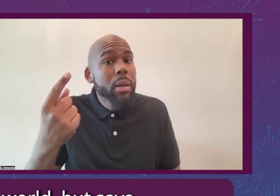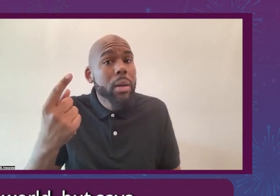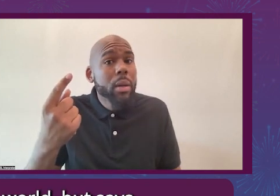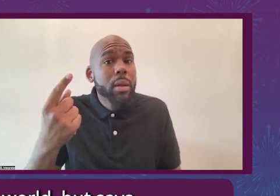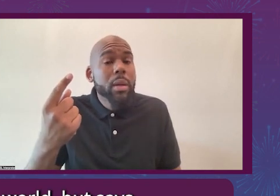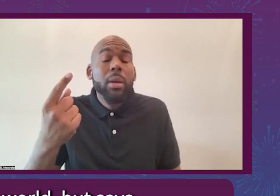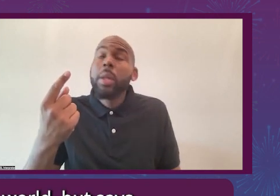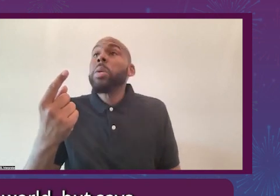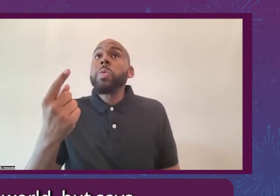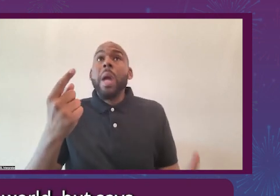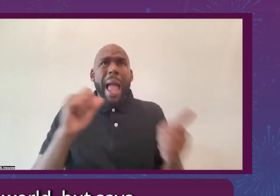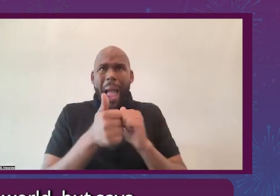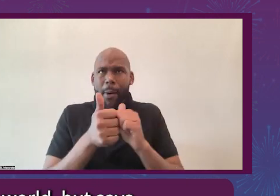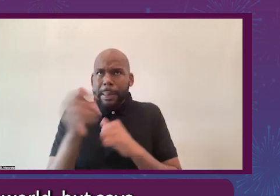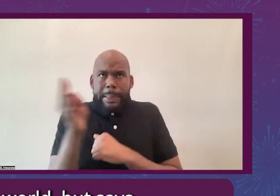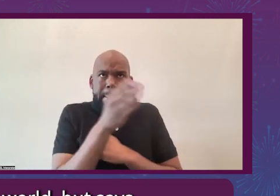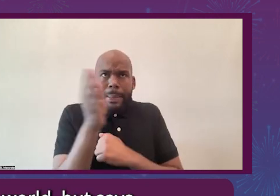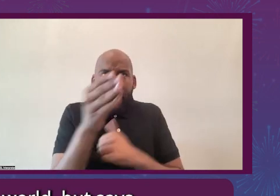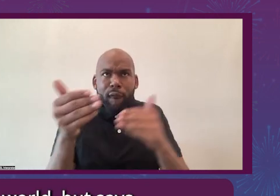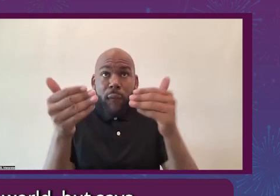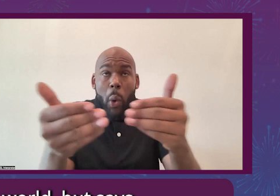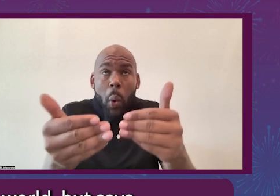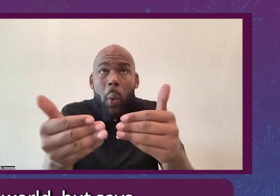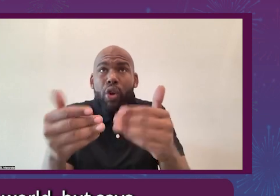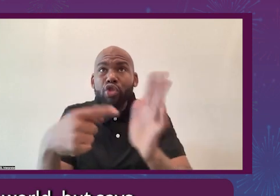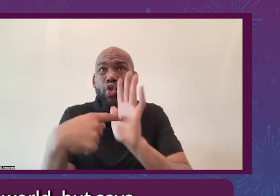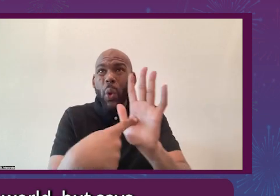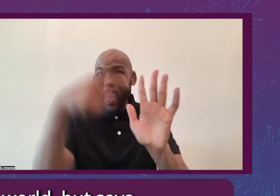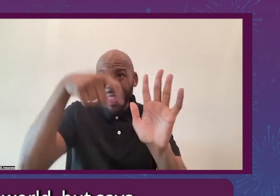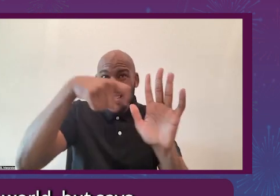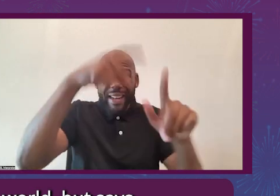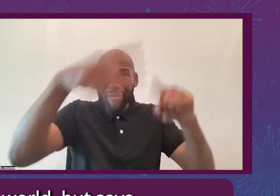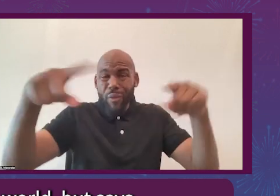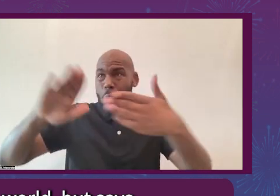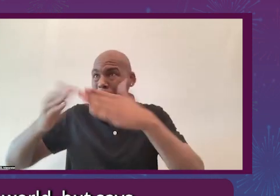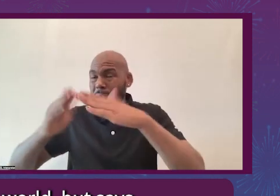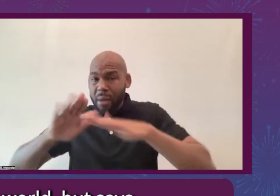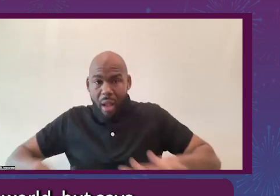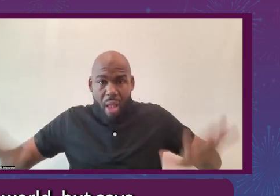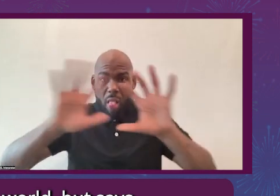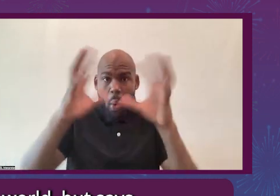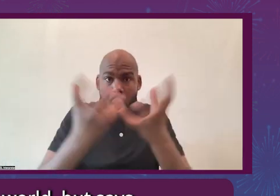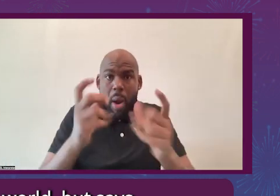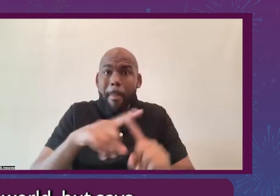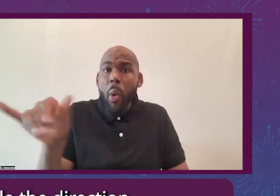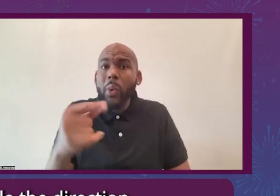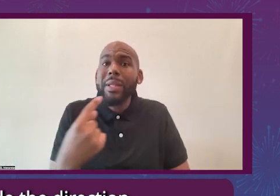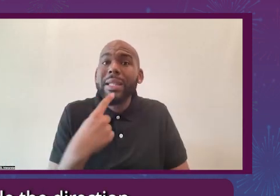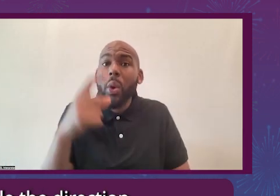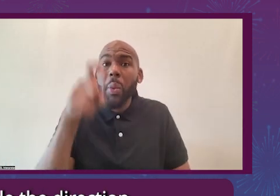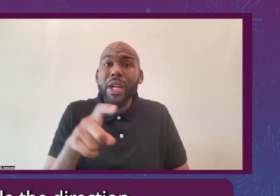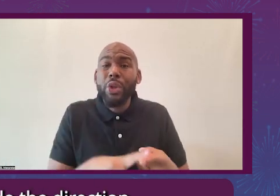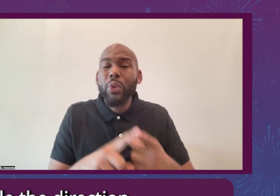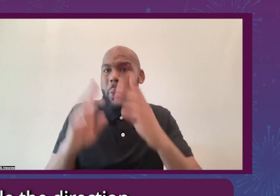that's reflected by the needs of various communities around the world, but says we needed to be listened to as people with